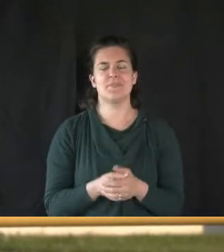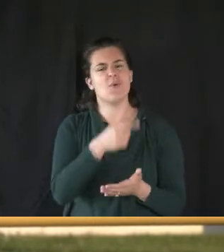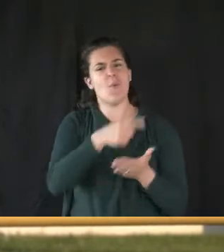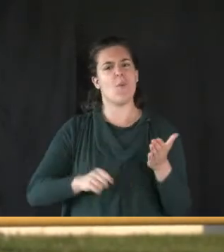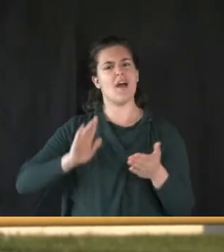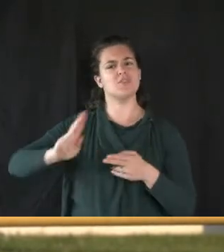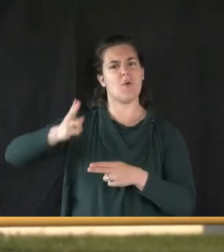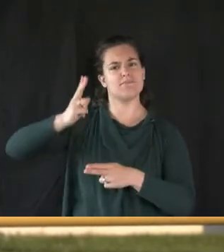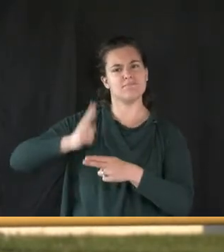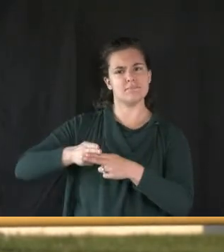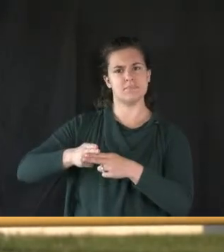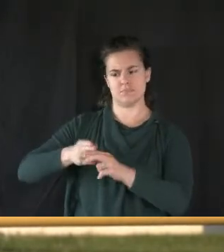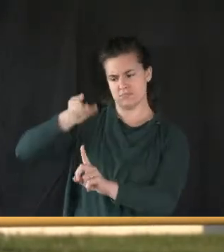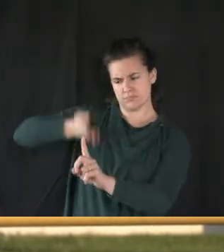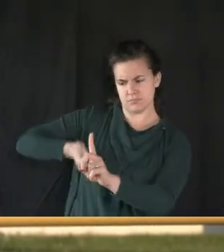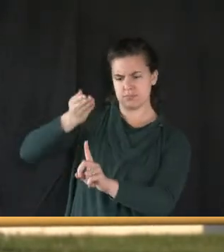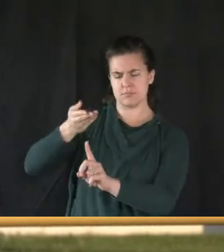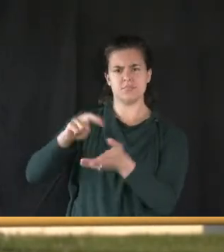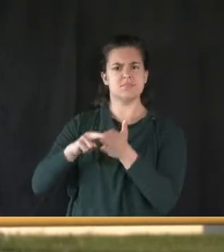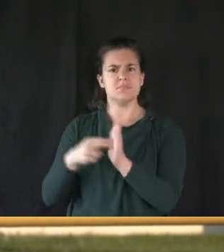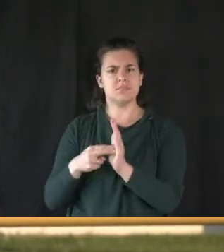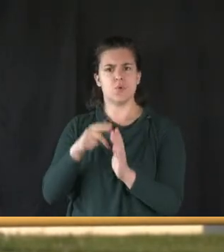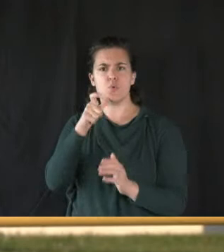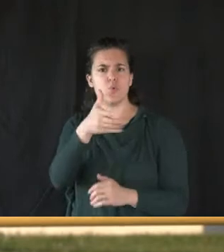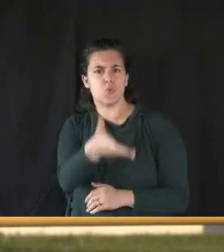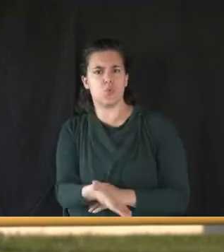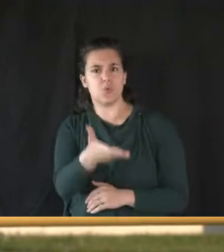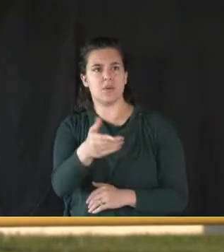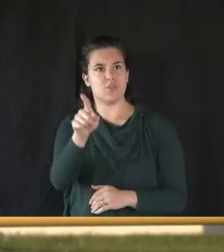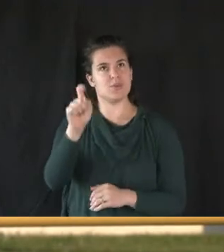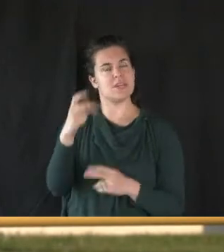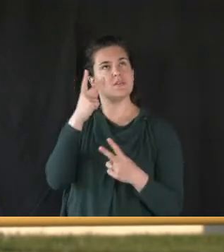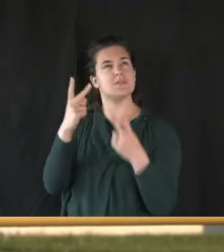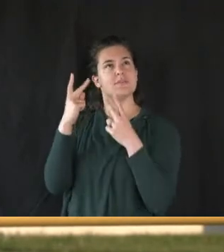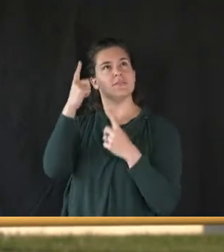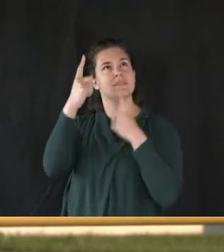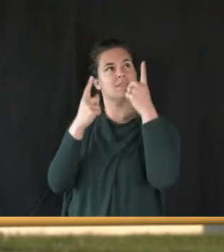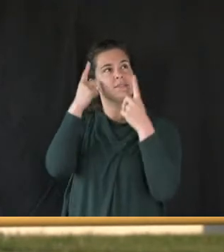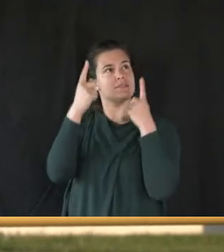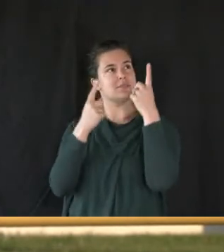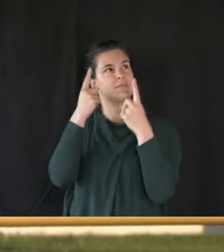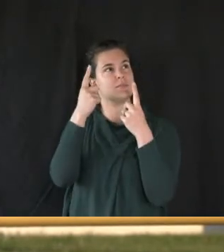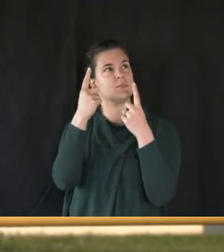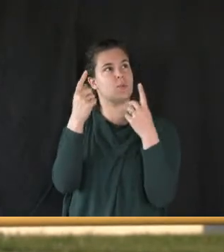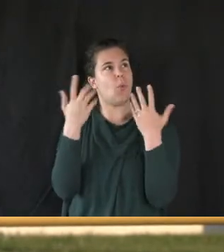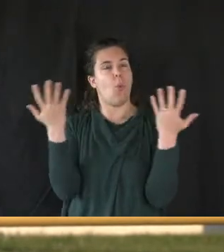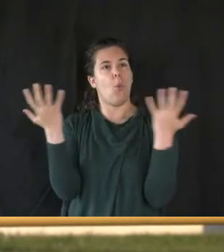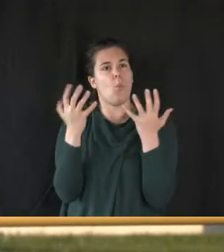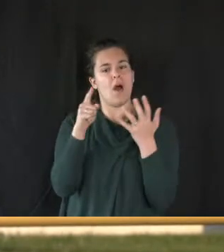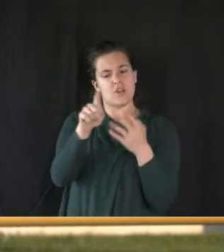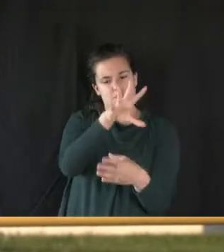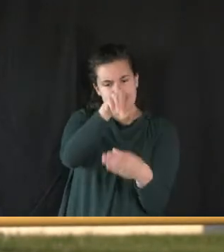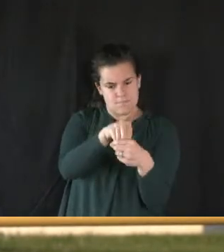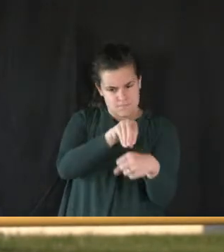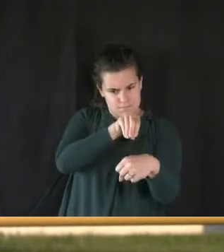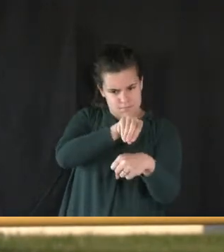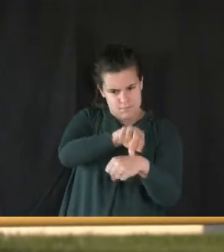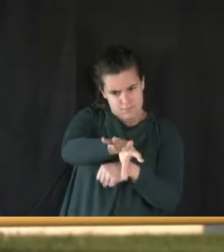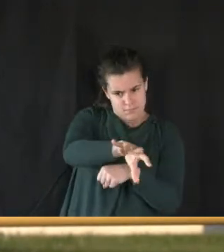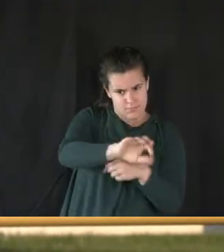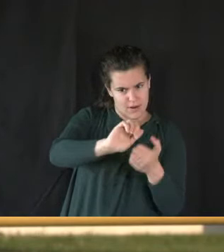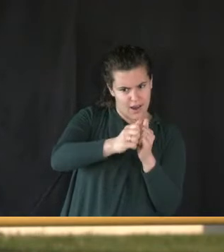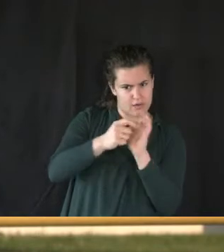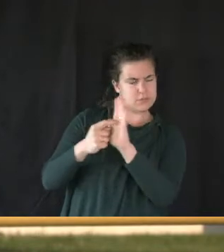thought. The painting that attempts to capture your contribution on this planet is